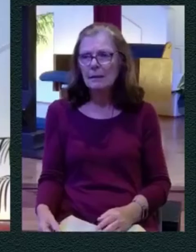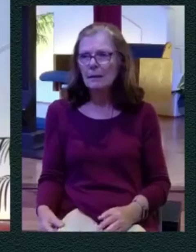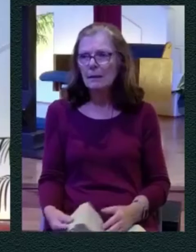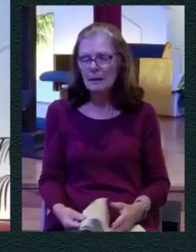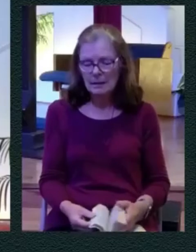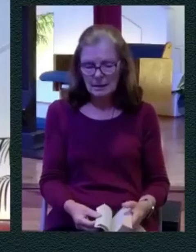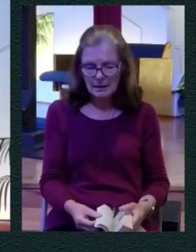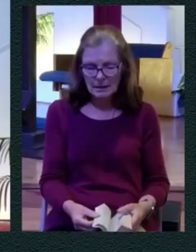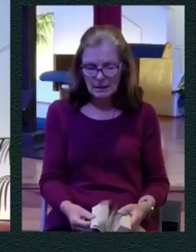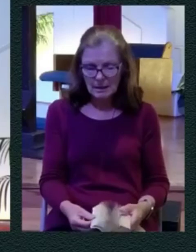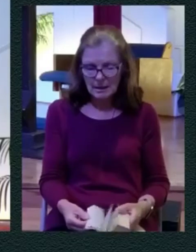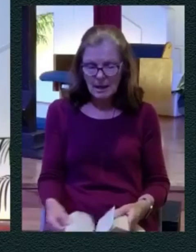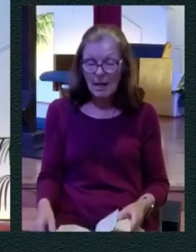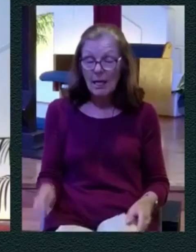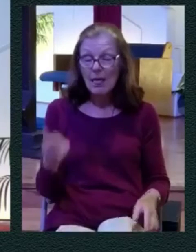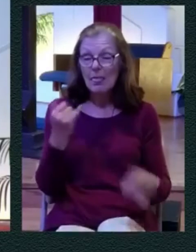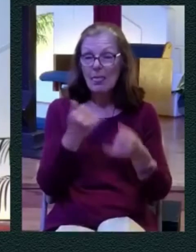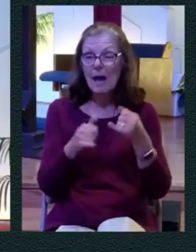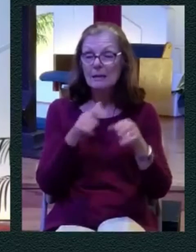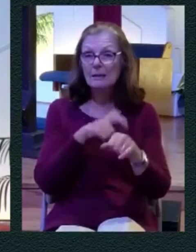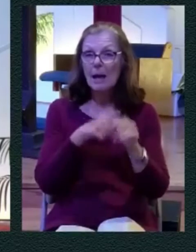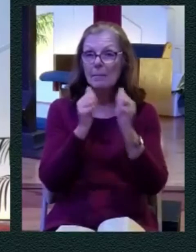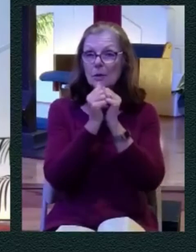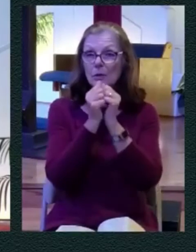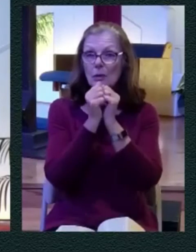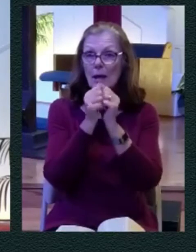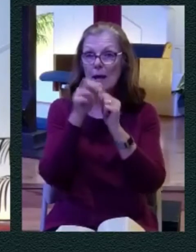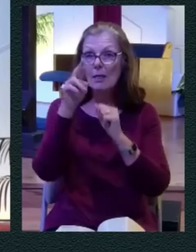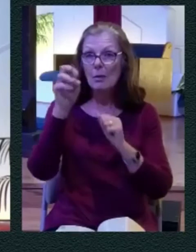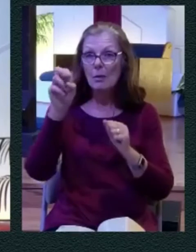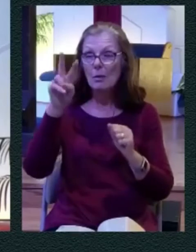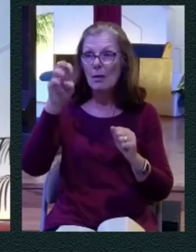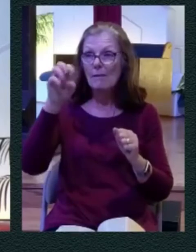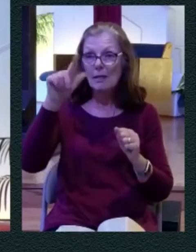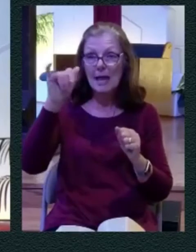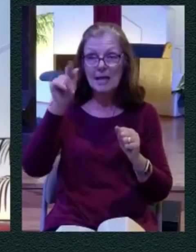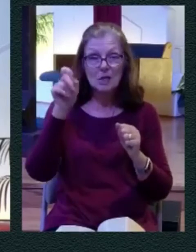Last time we were together in Revelation 6,